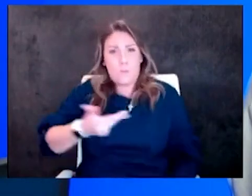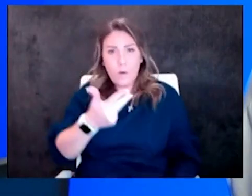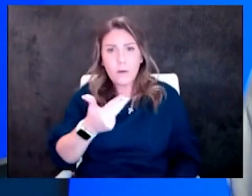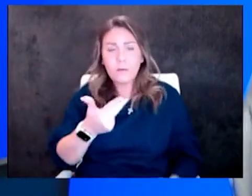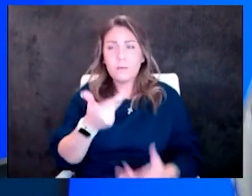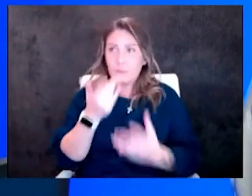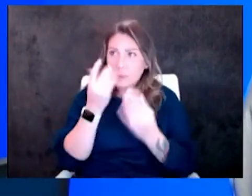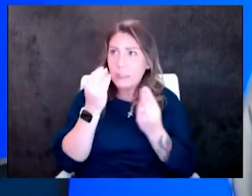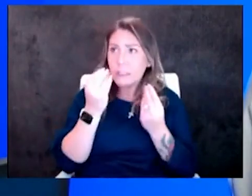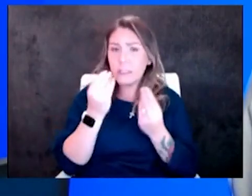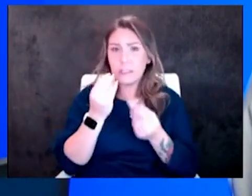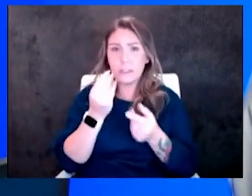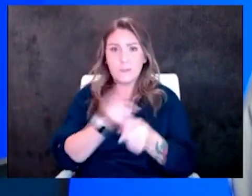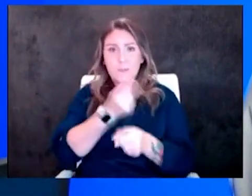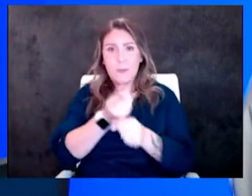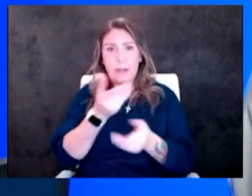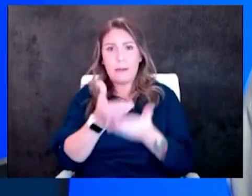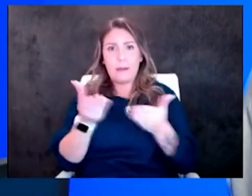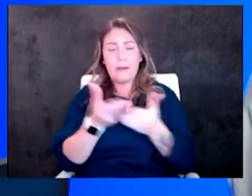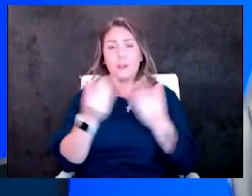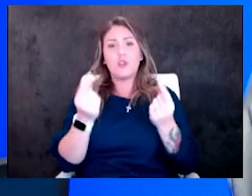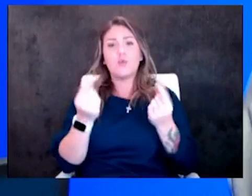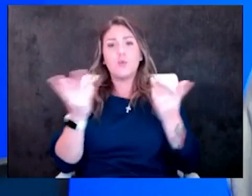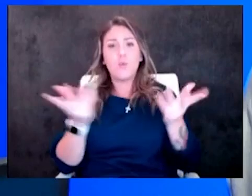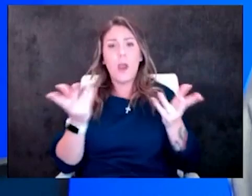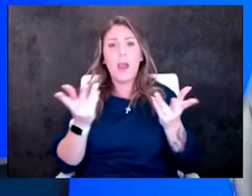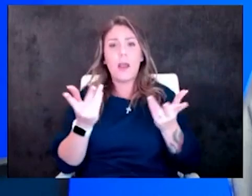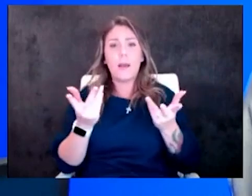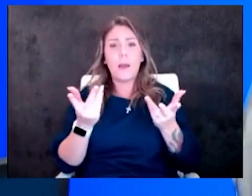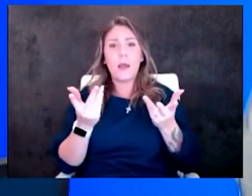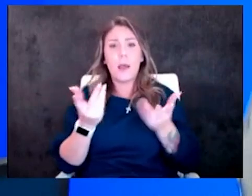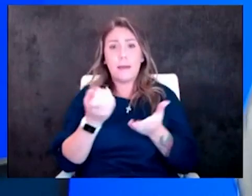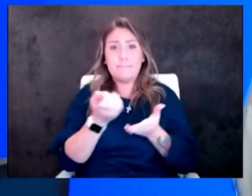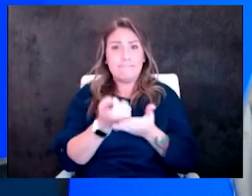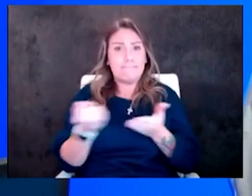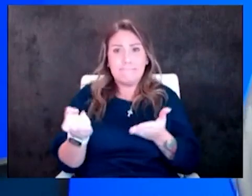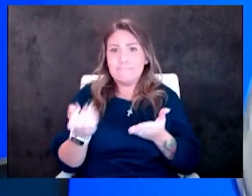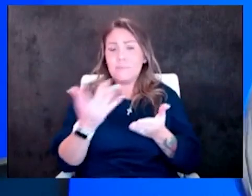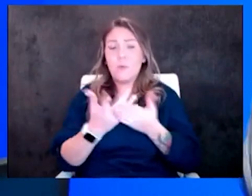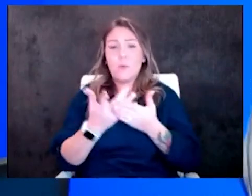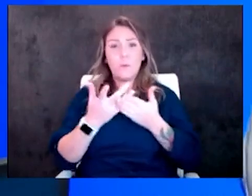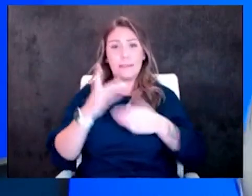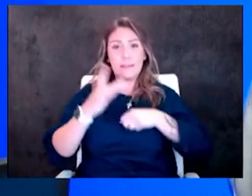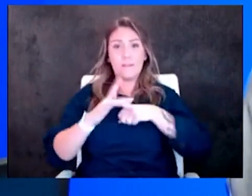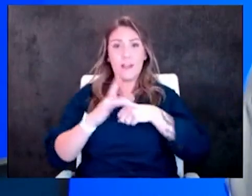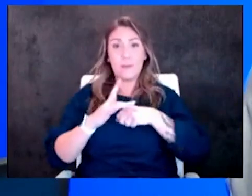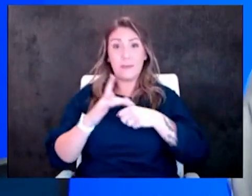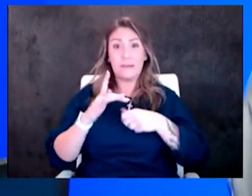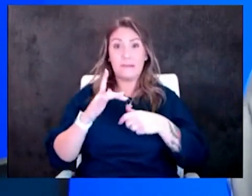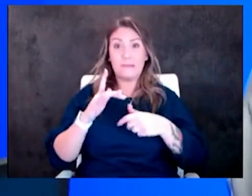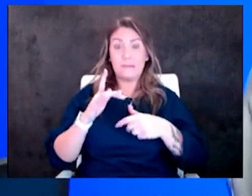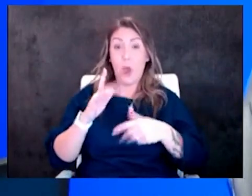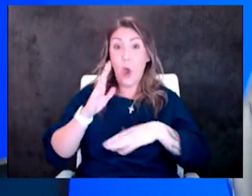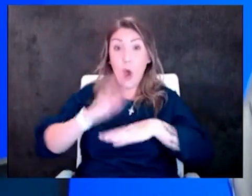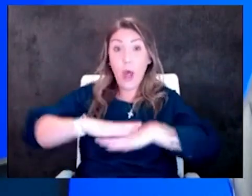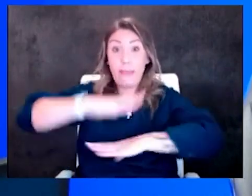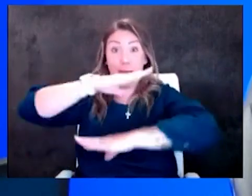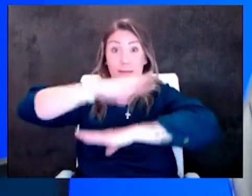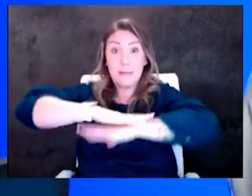was to treat with a device that was available, since he ruled out of the clinical trial on the table while he was asleep